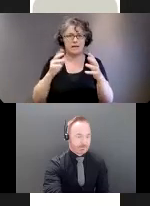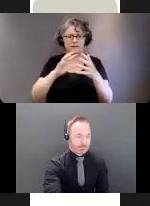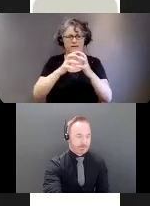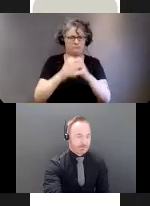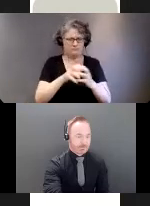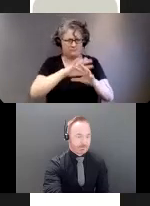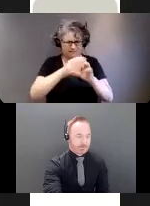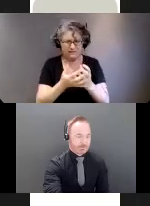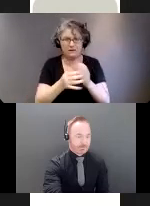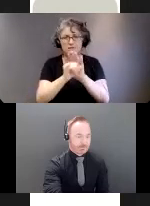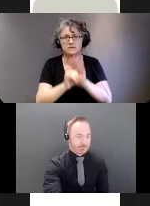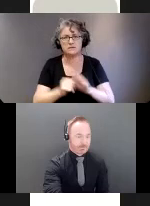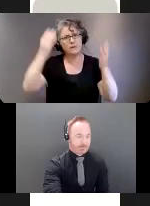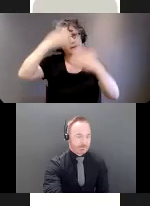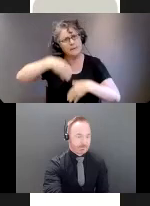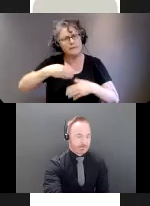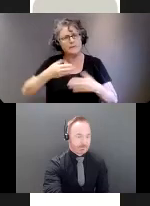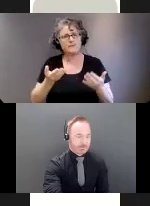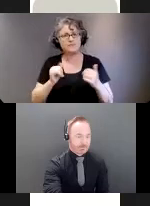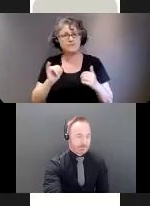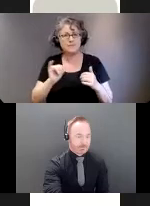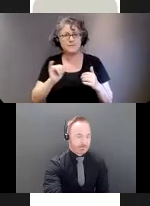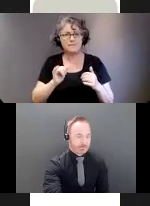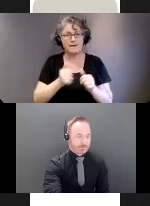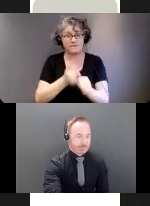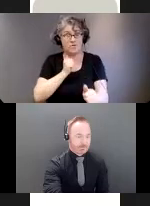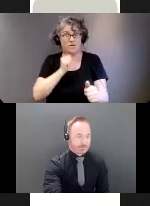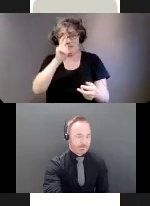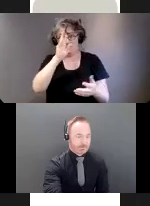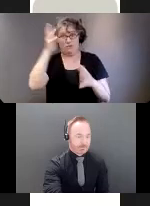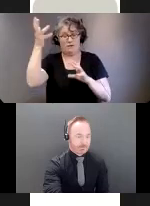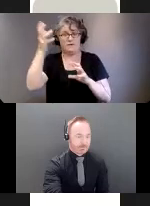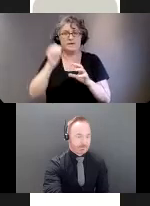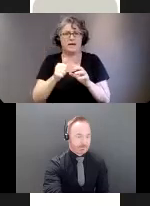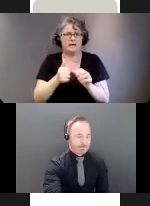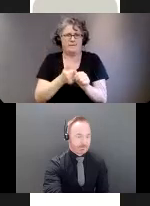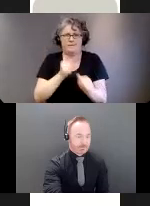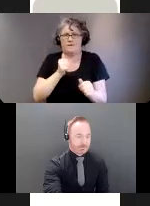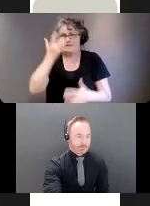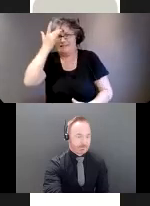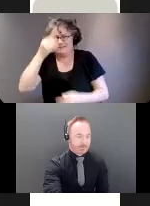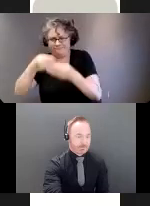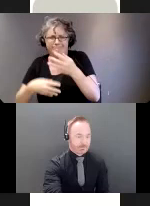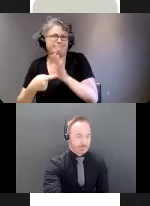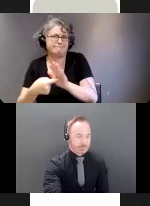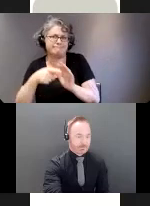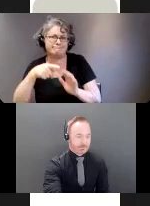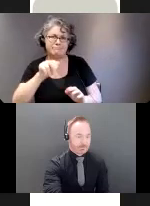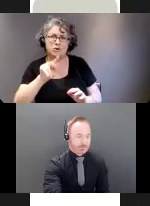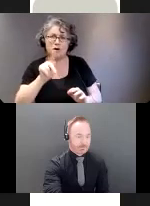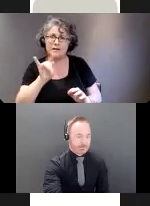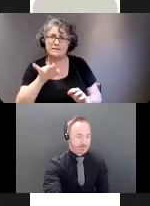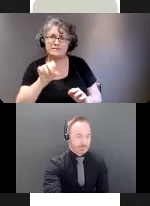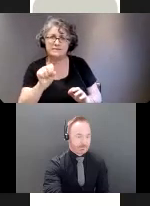preventing head trauma can prevent neurodegenerative diseases such as Parkinson's. So just some pieces